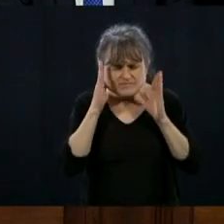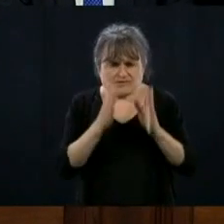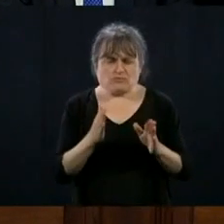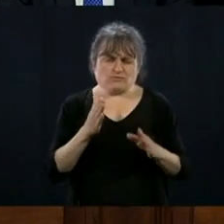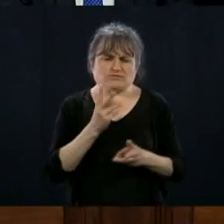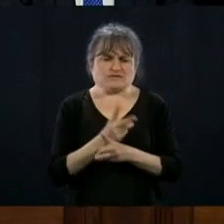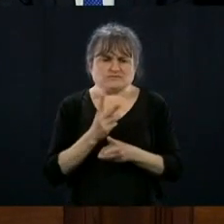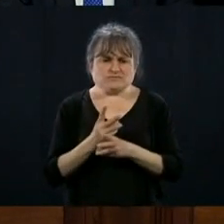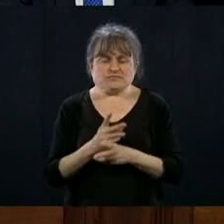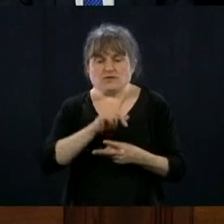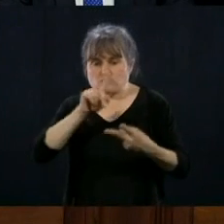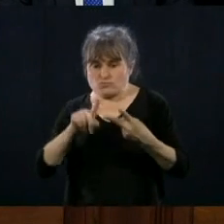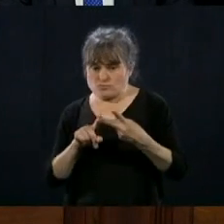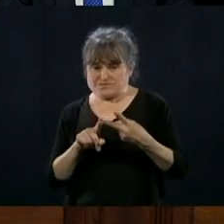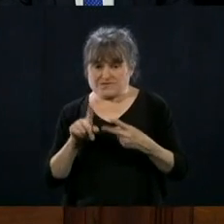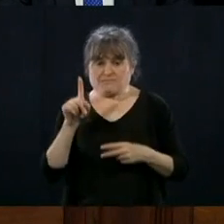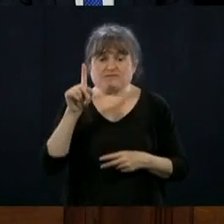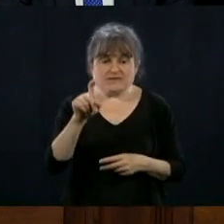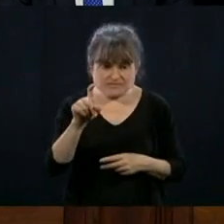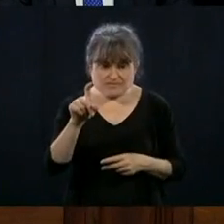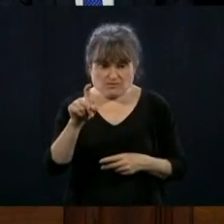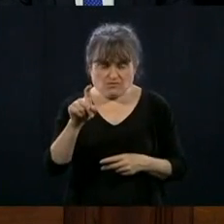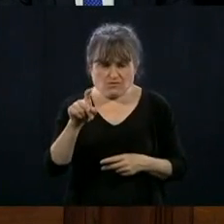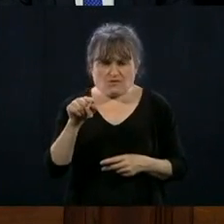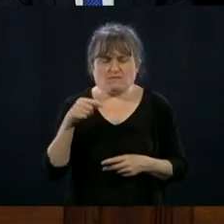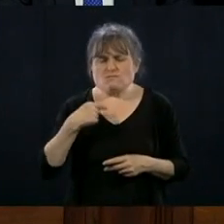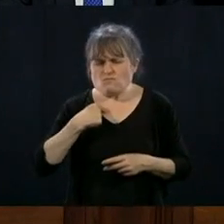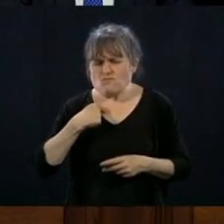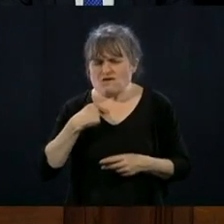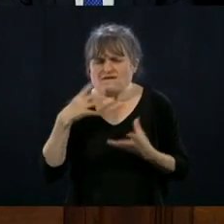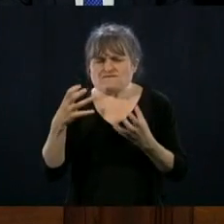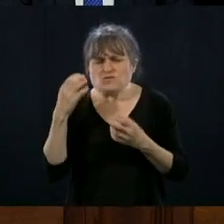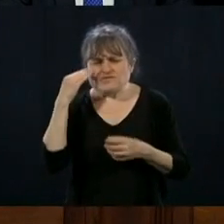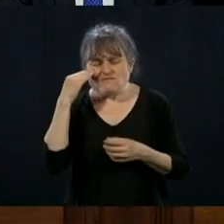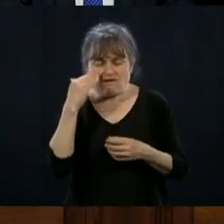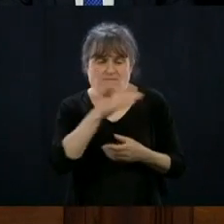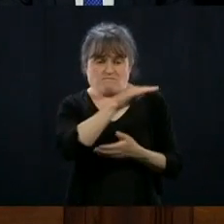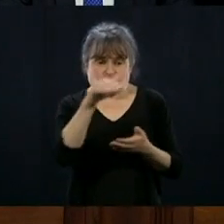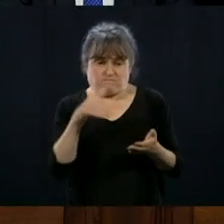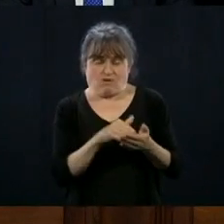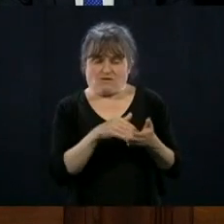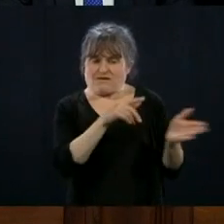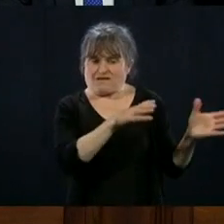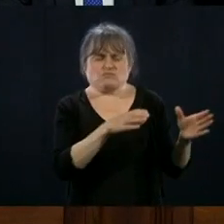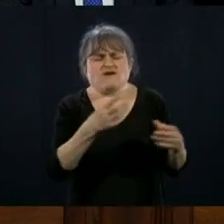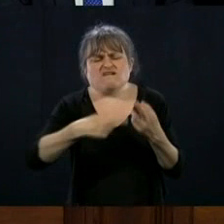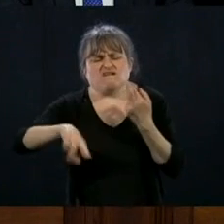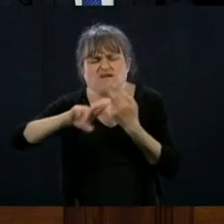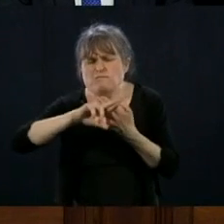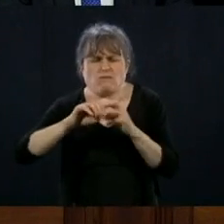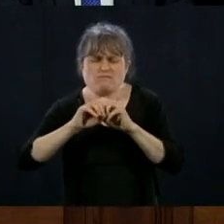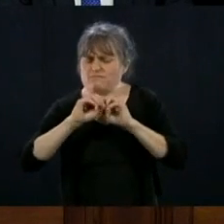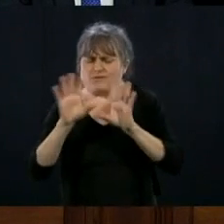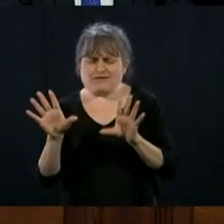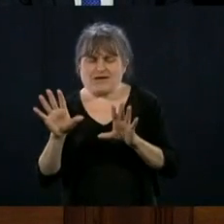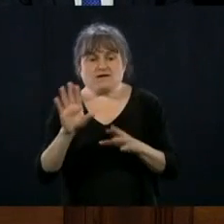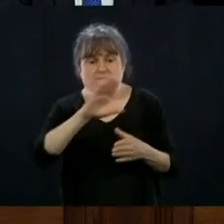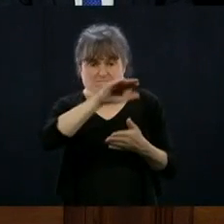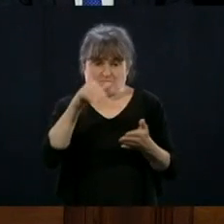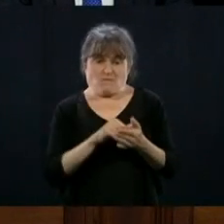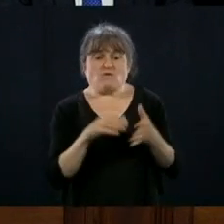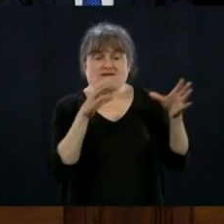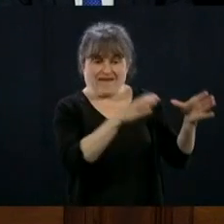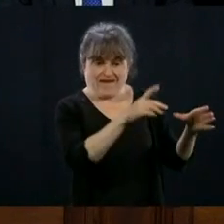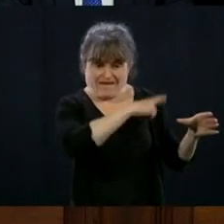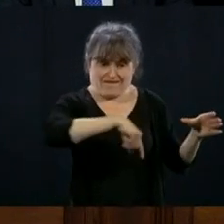You're not answering my question. My question was more to say, are you considering confining Montreal, of preventing?